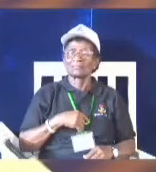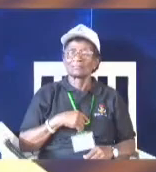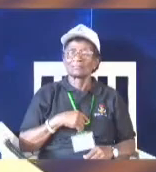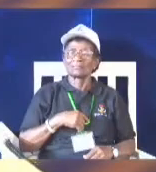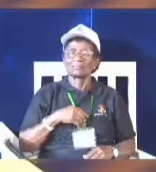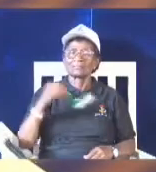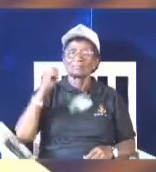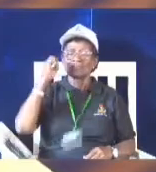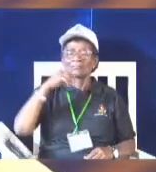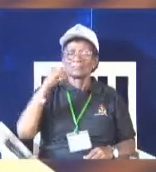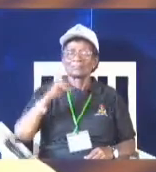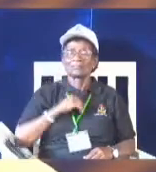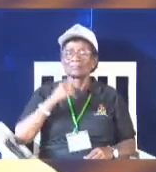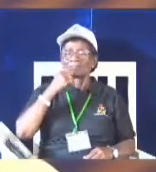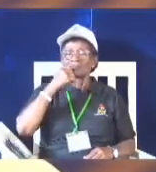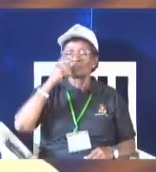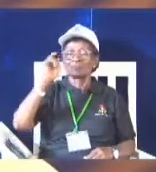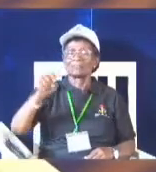He said, I decree